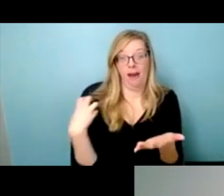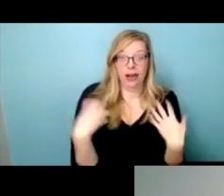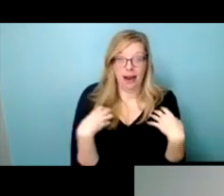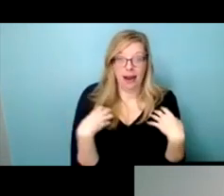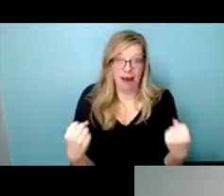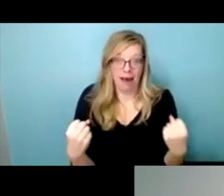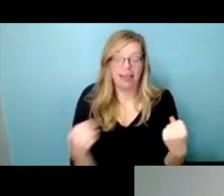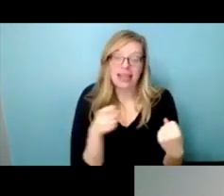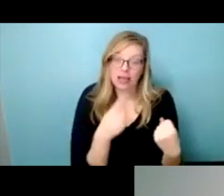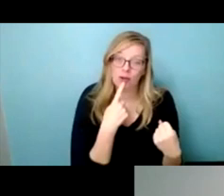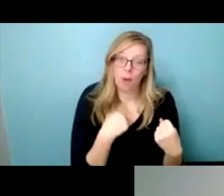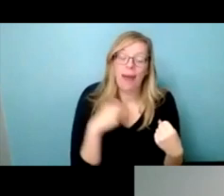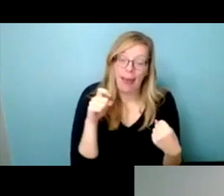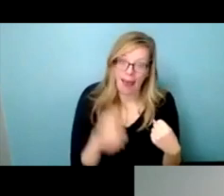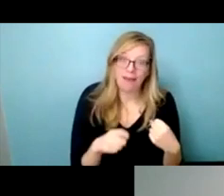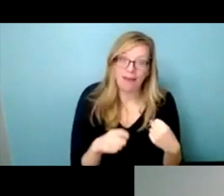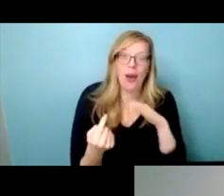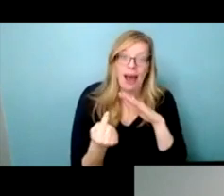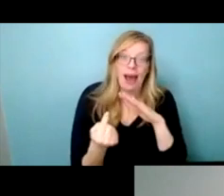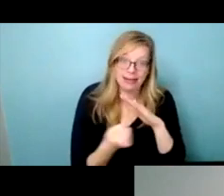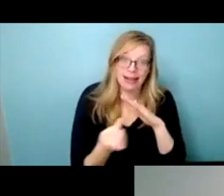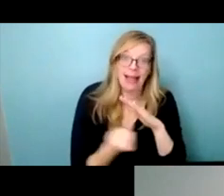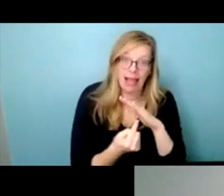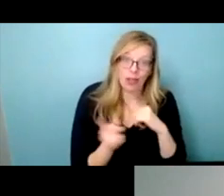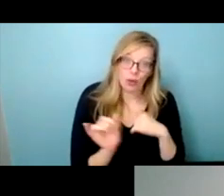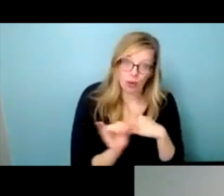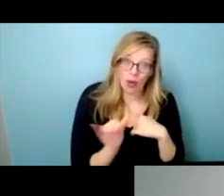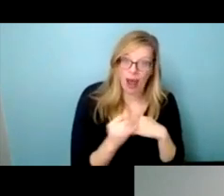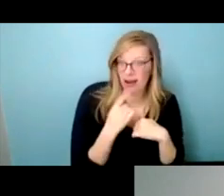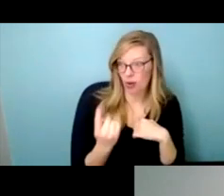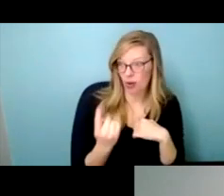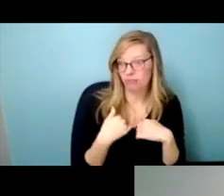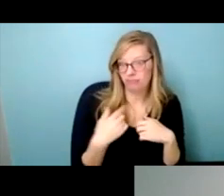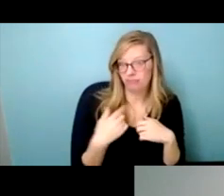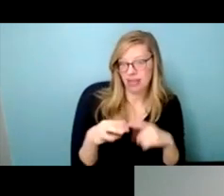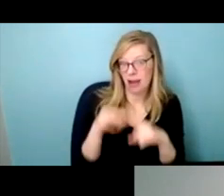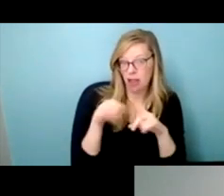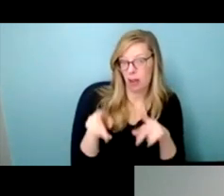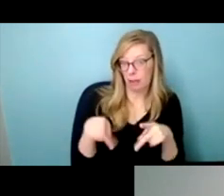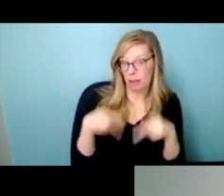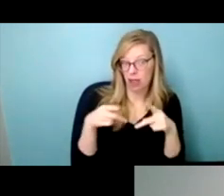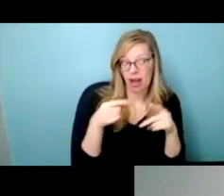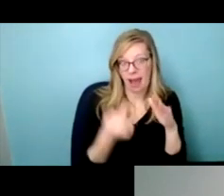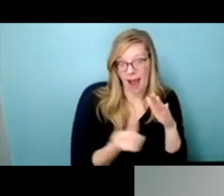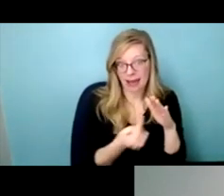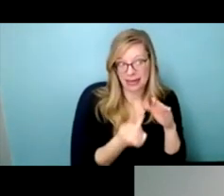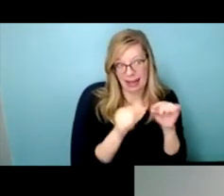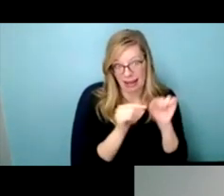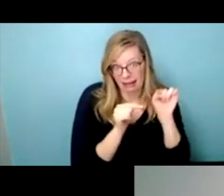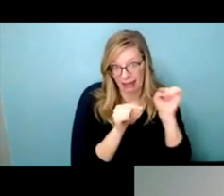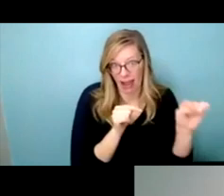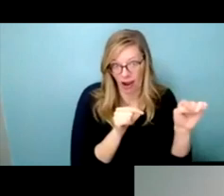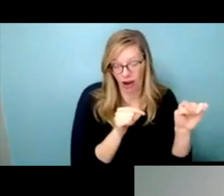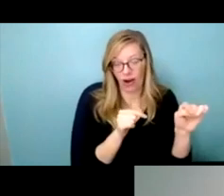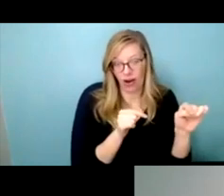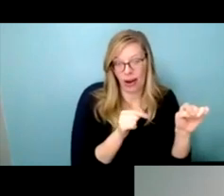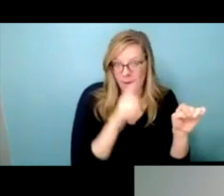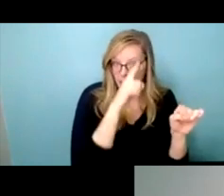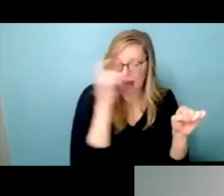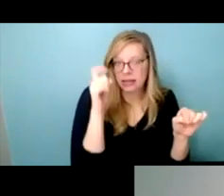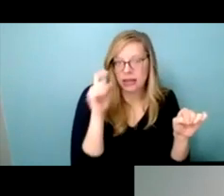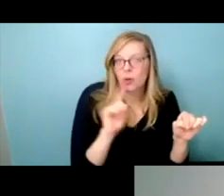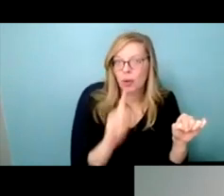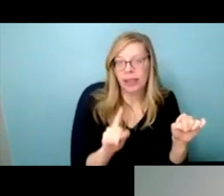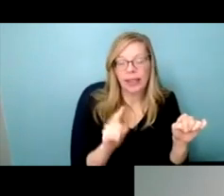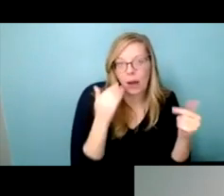unfortunately you need to isolate Kim as well. And I said, well, I'd like special permission to isolate on site. I said, because I really don't know